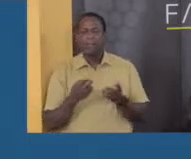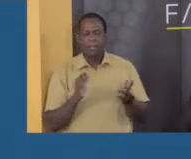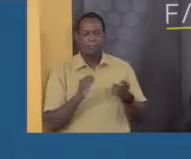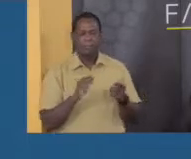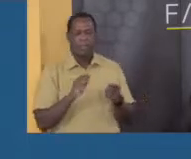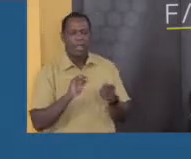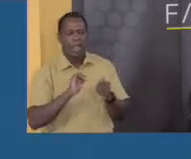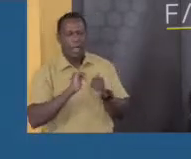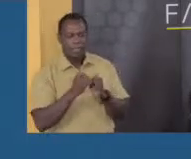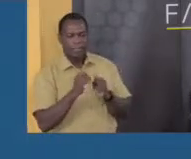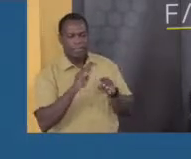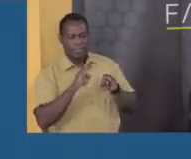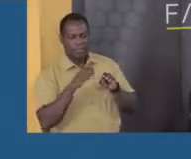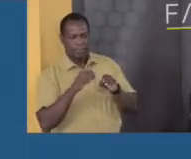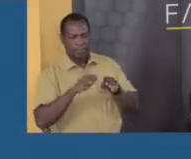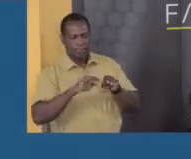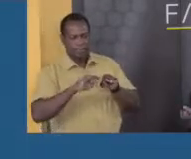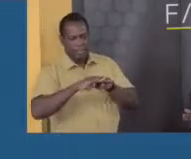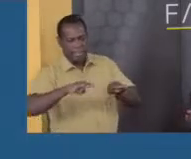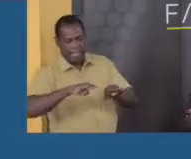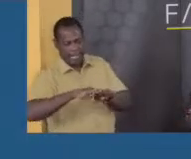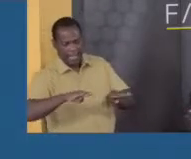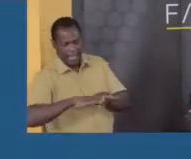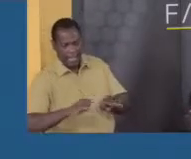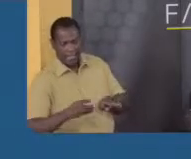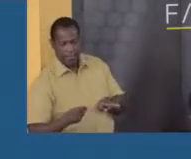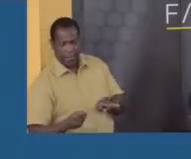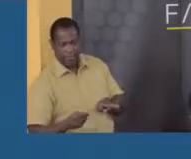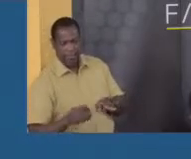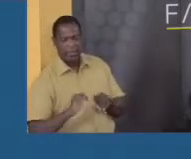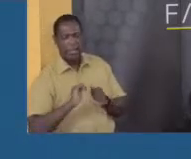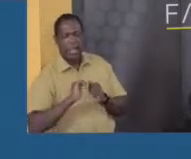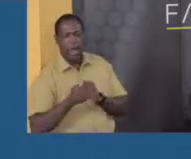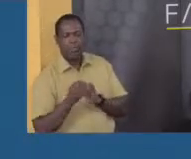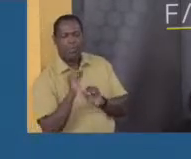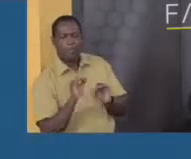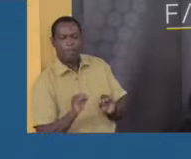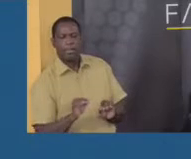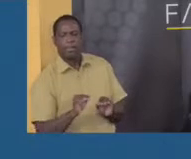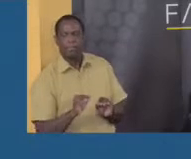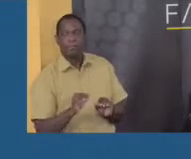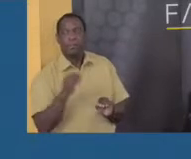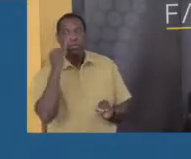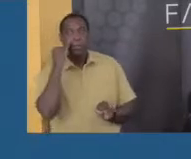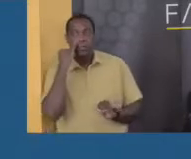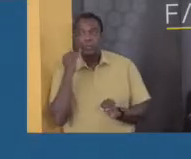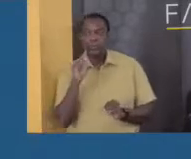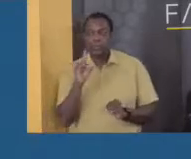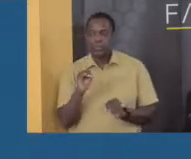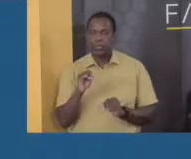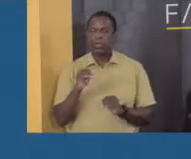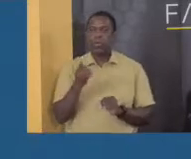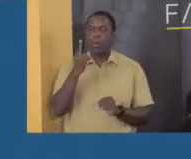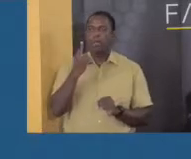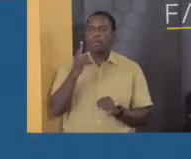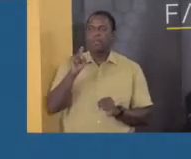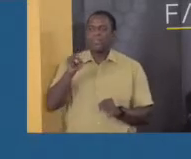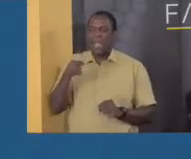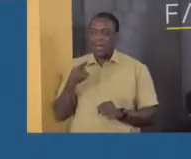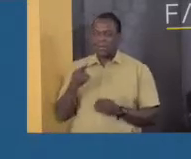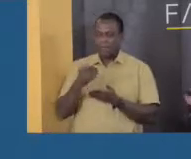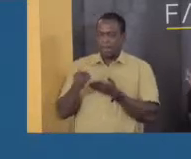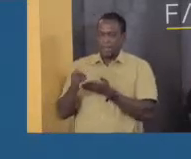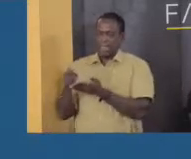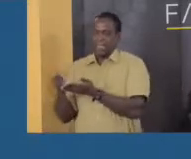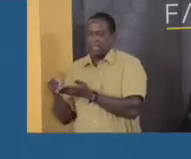we are doing 1,000 pieces of something, all that fabric is laid, is spread,